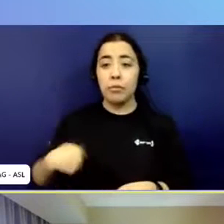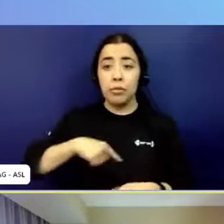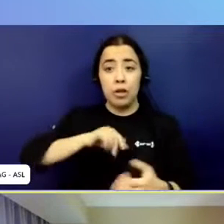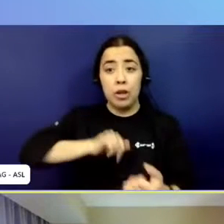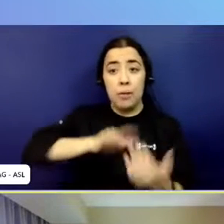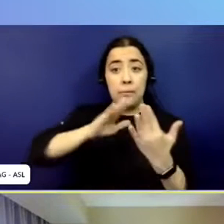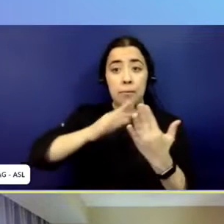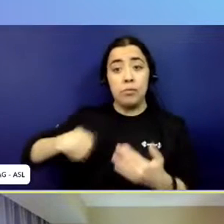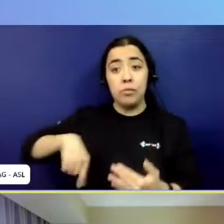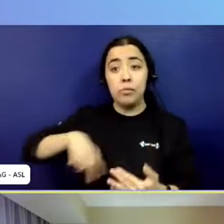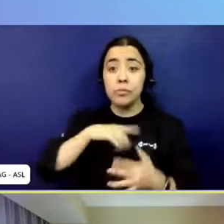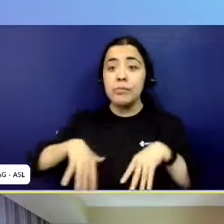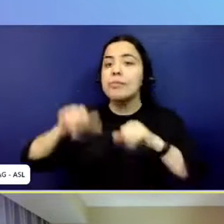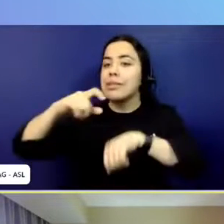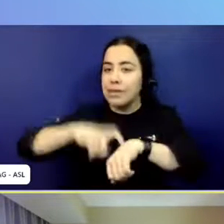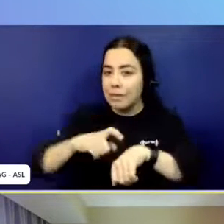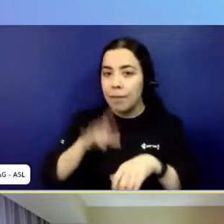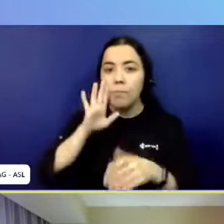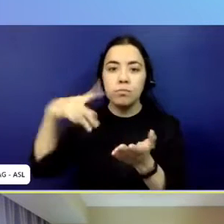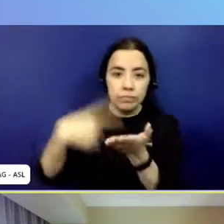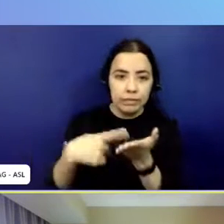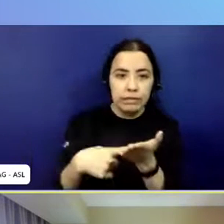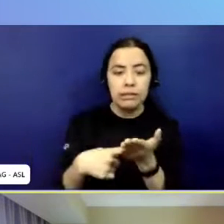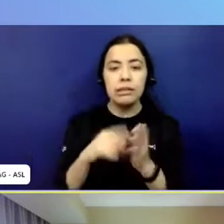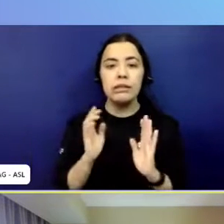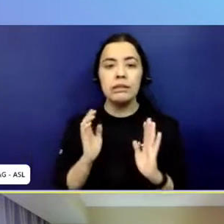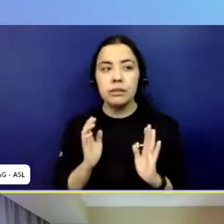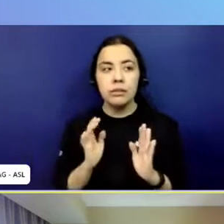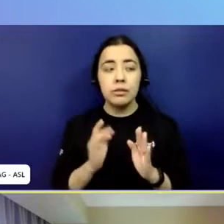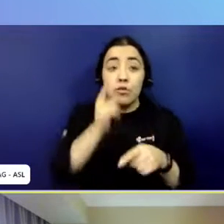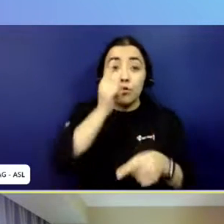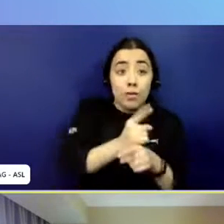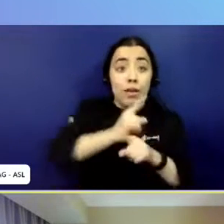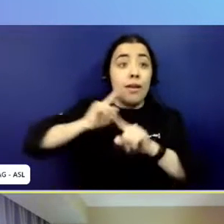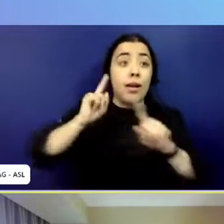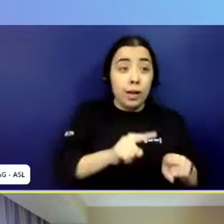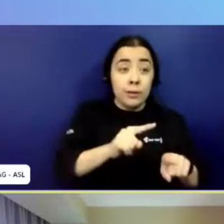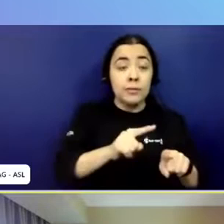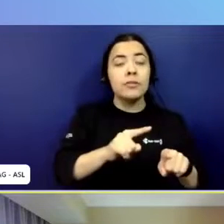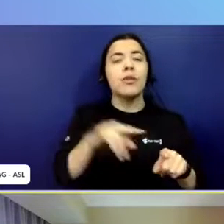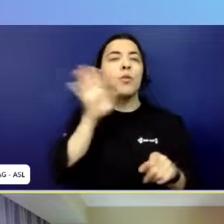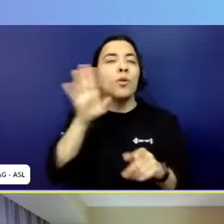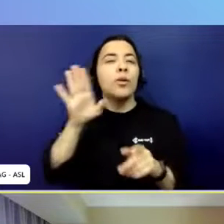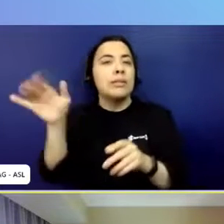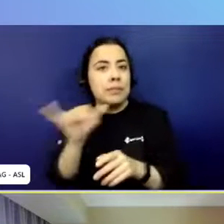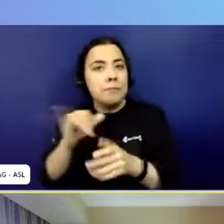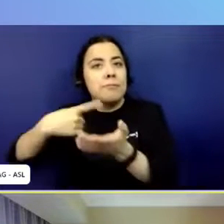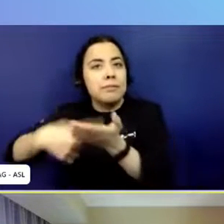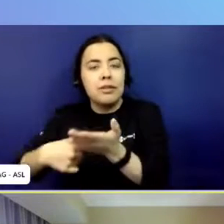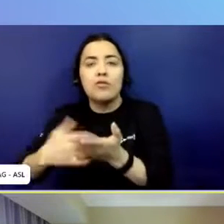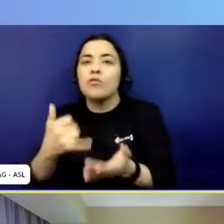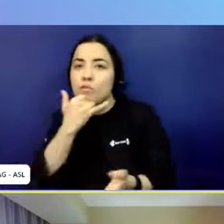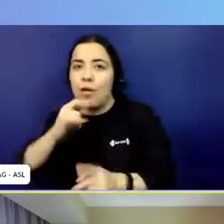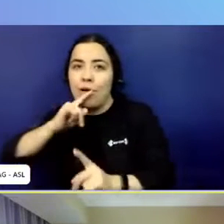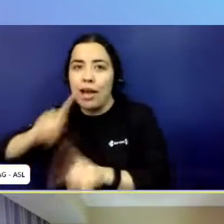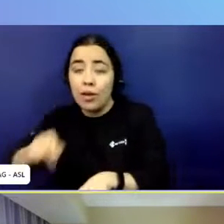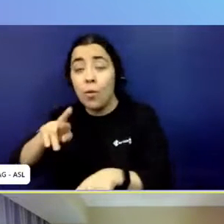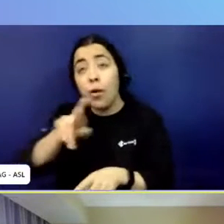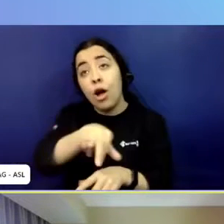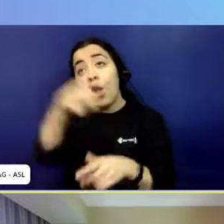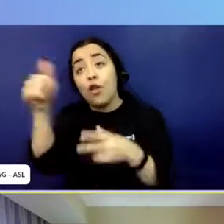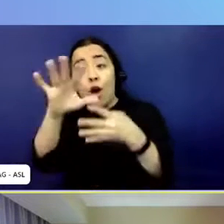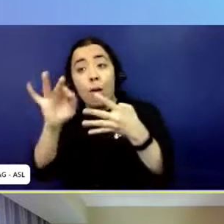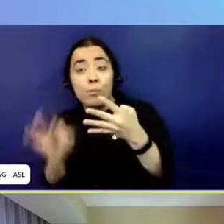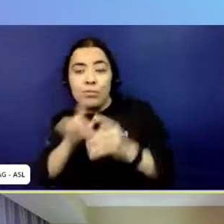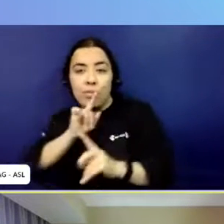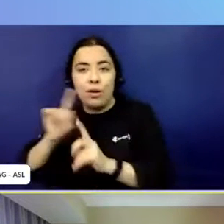will actually take time to discuss not only right answers, but wrong answers or alternative answers.